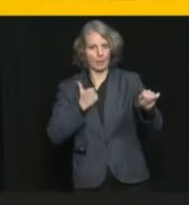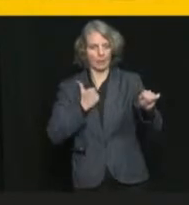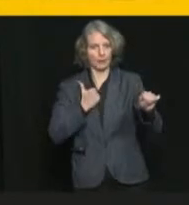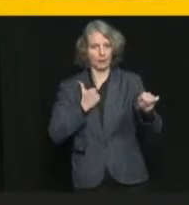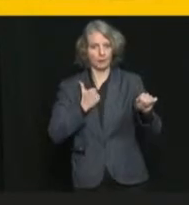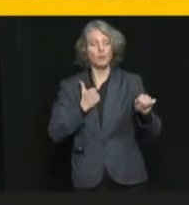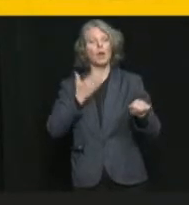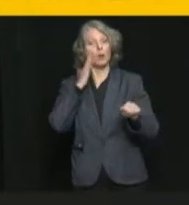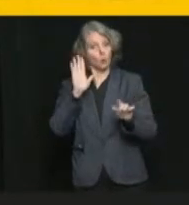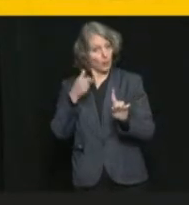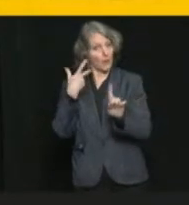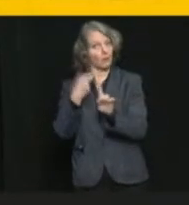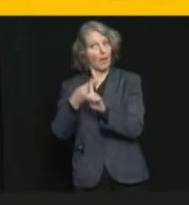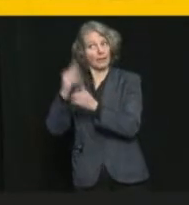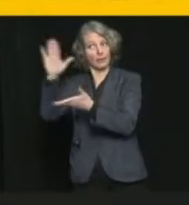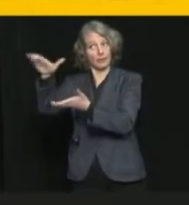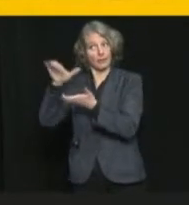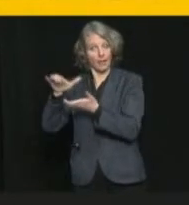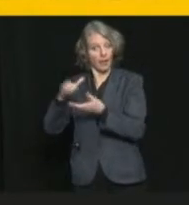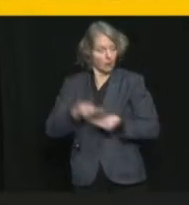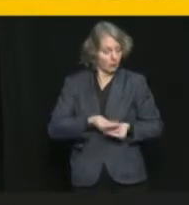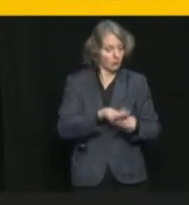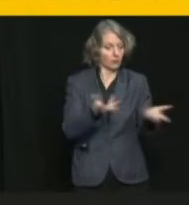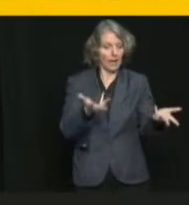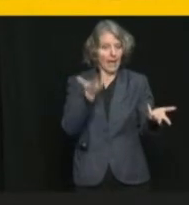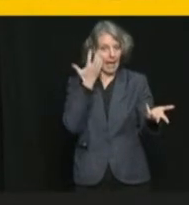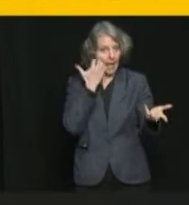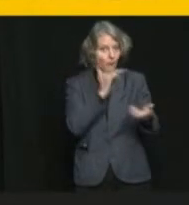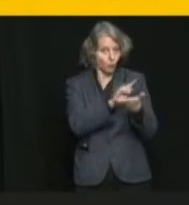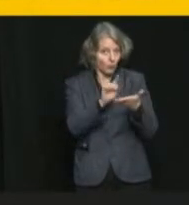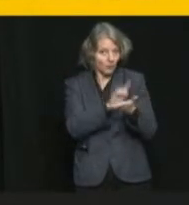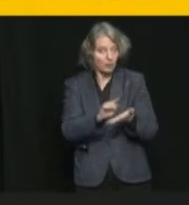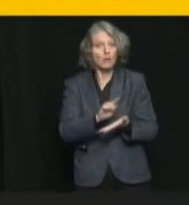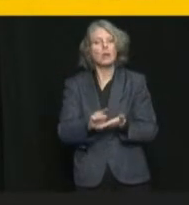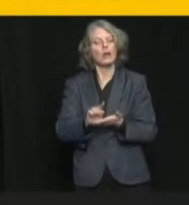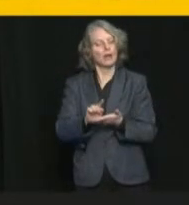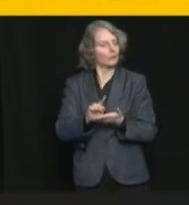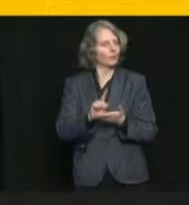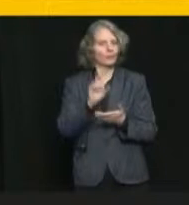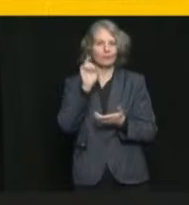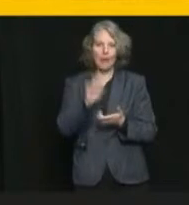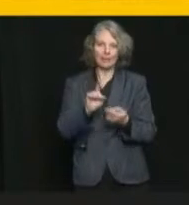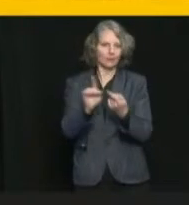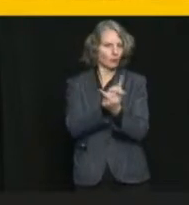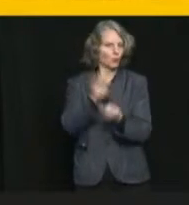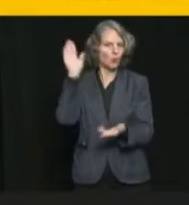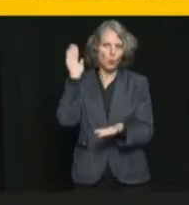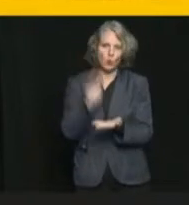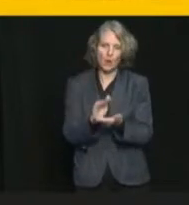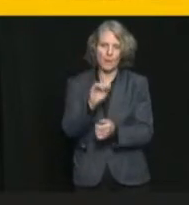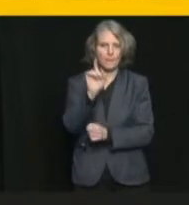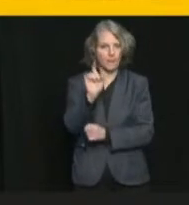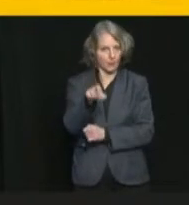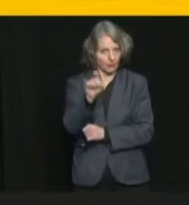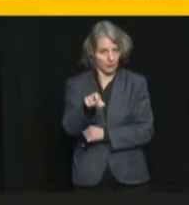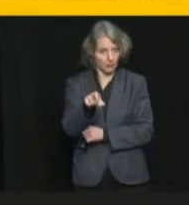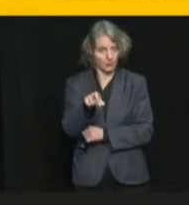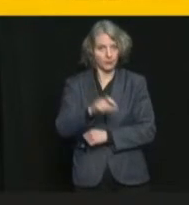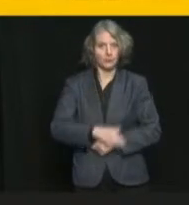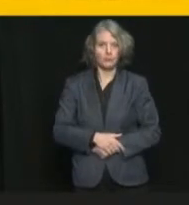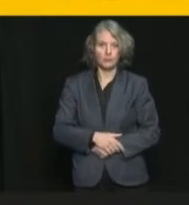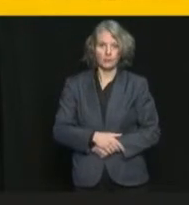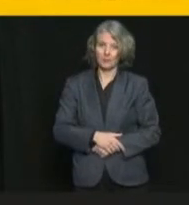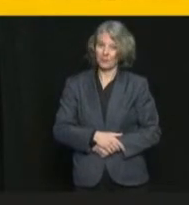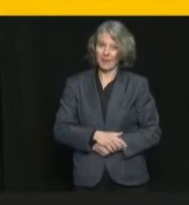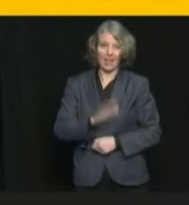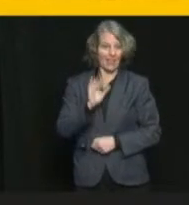vaccine doses are being delivered every week, we need to keep reducing in-person contacts. For the moment, that's the